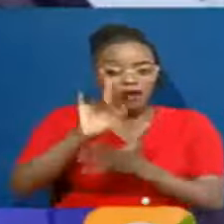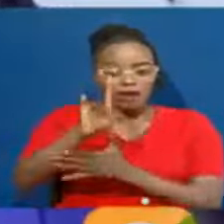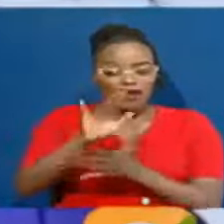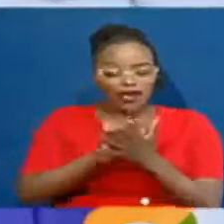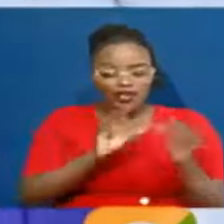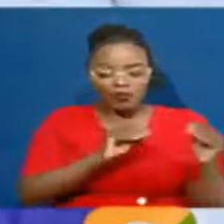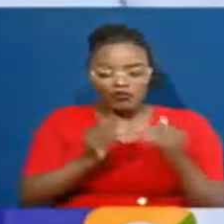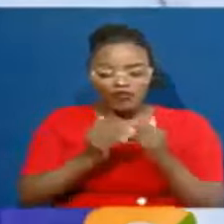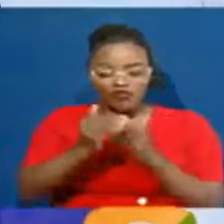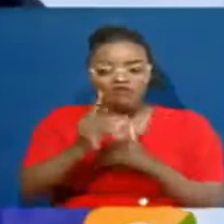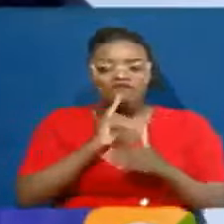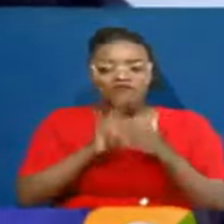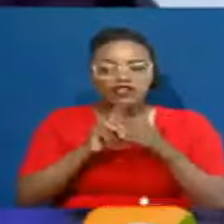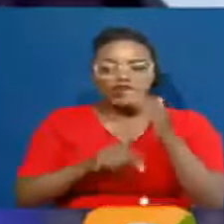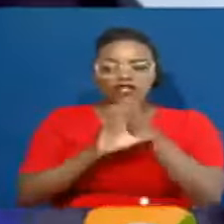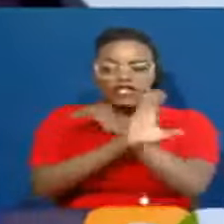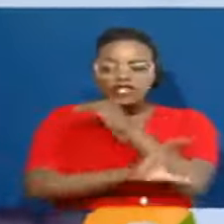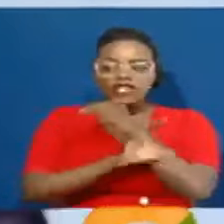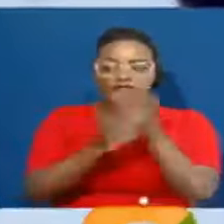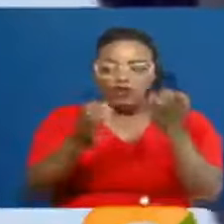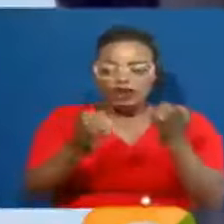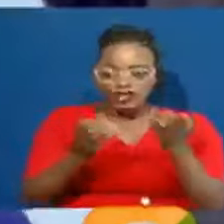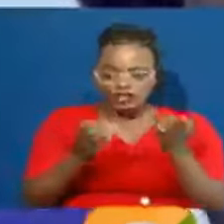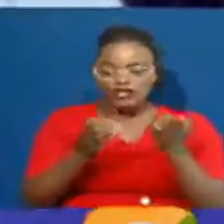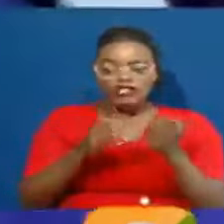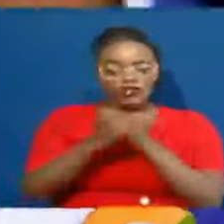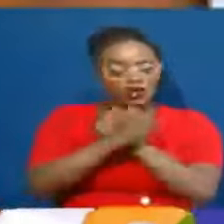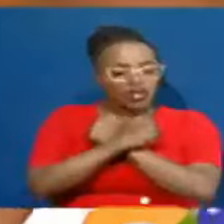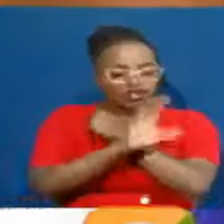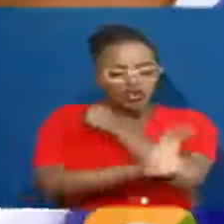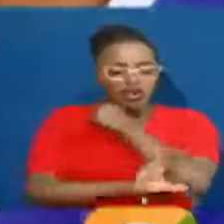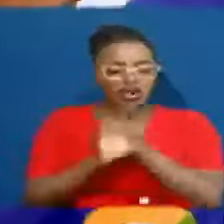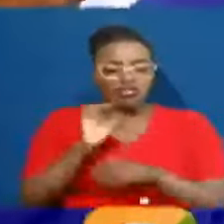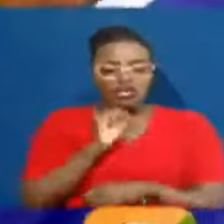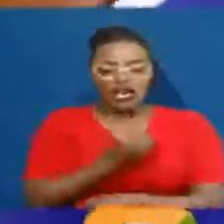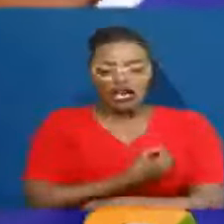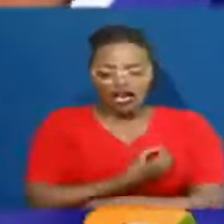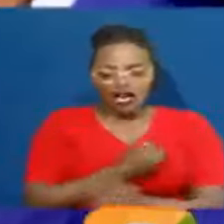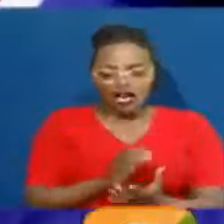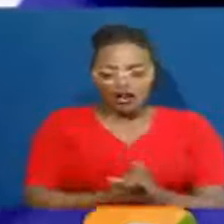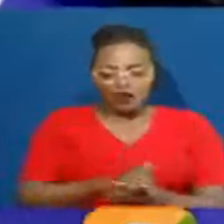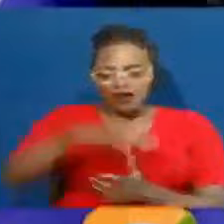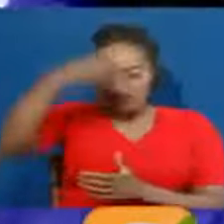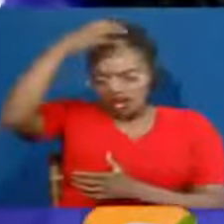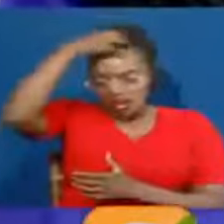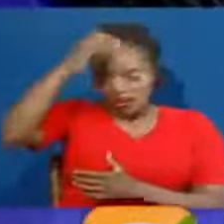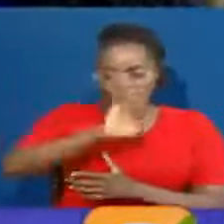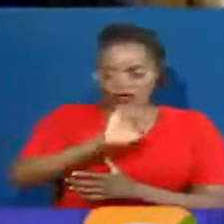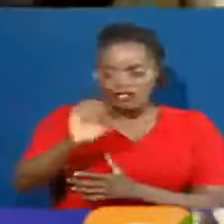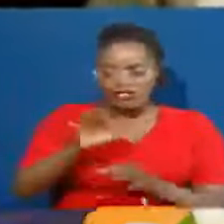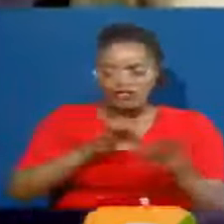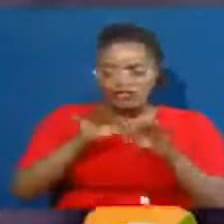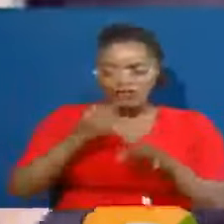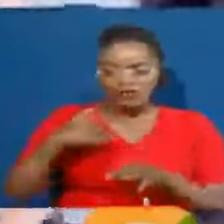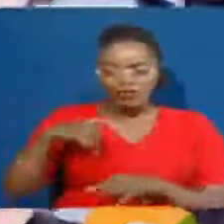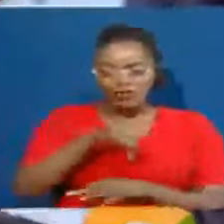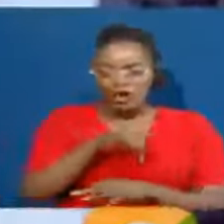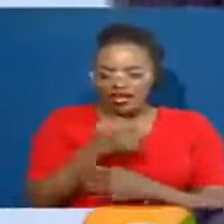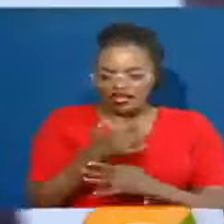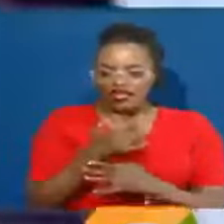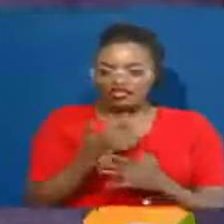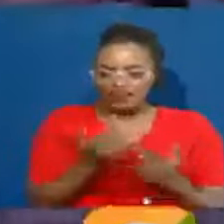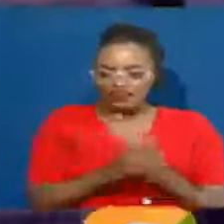going forward we are going to save this country, and we need to be patriotic like all of us. Member of Parliament for Lamu East, karibu sana. Tueleze tu